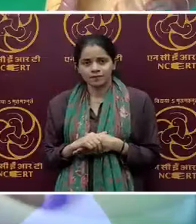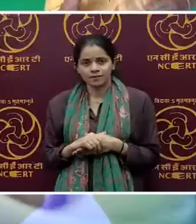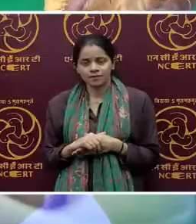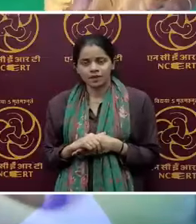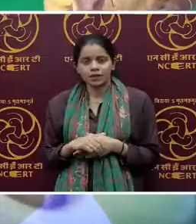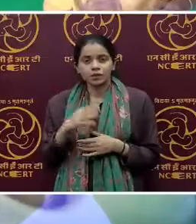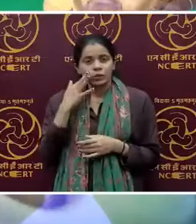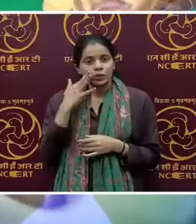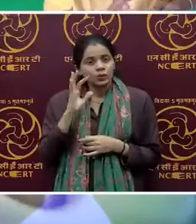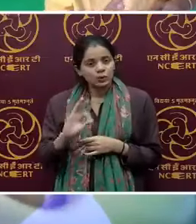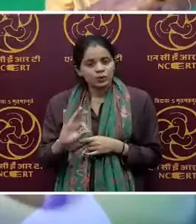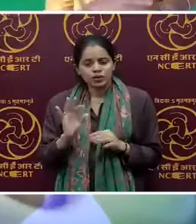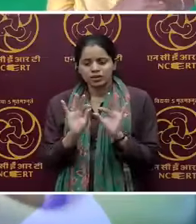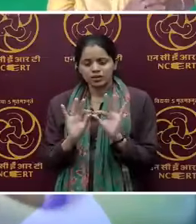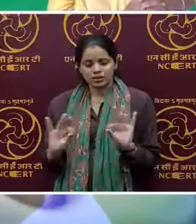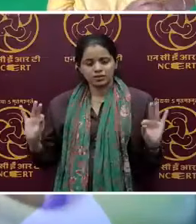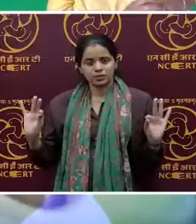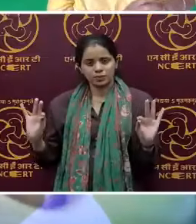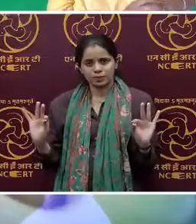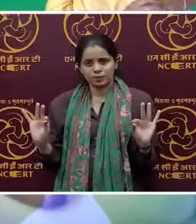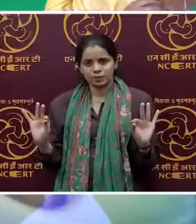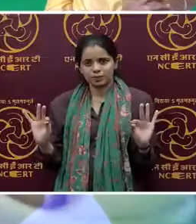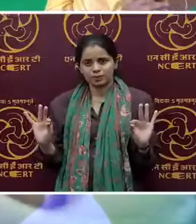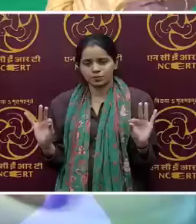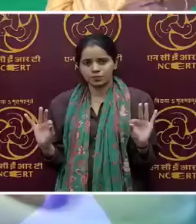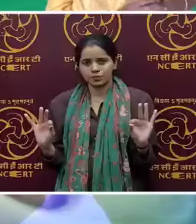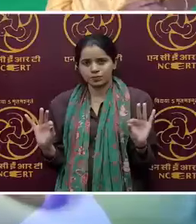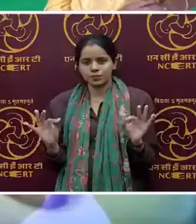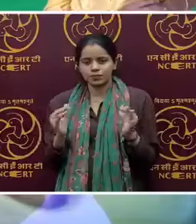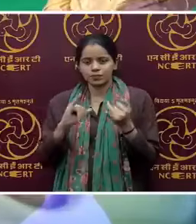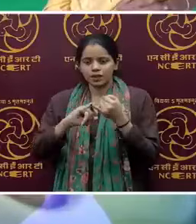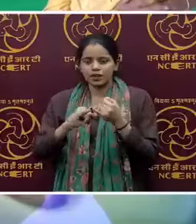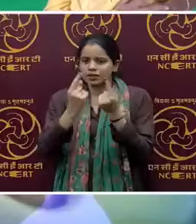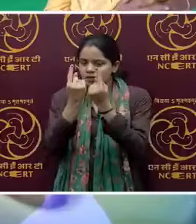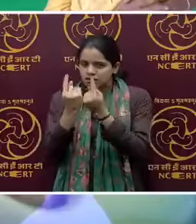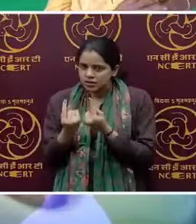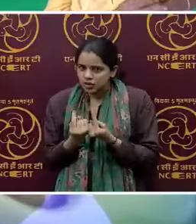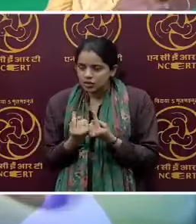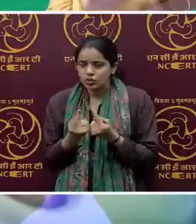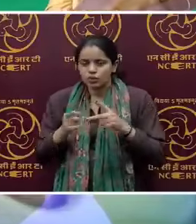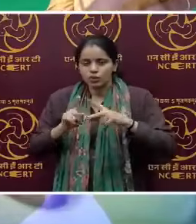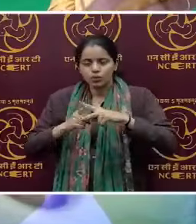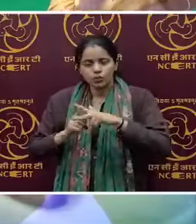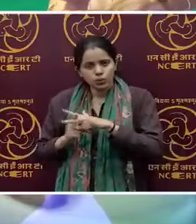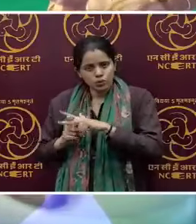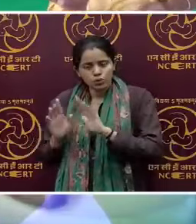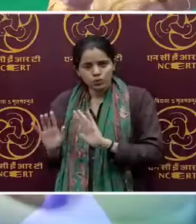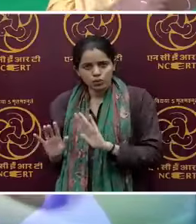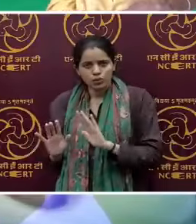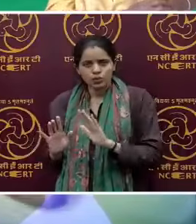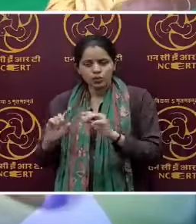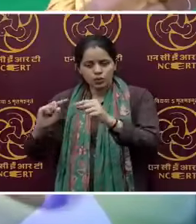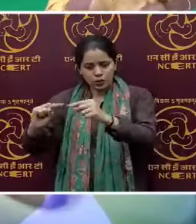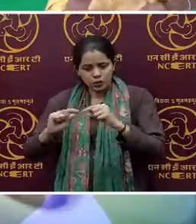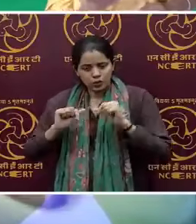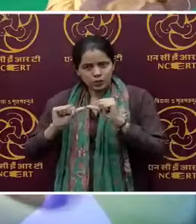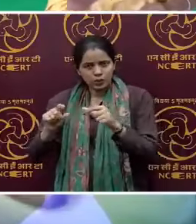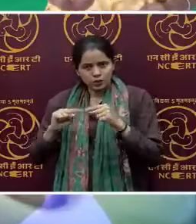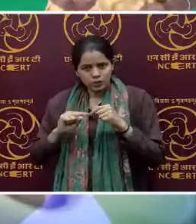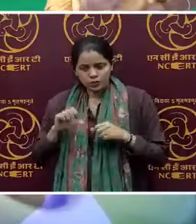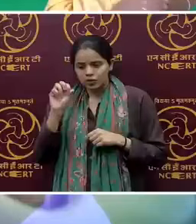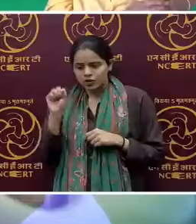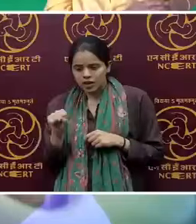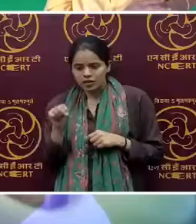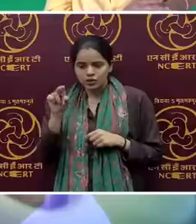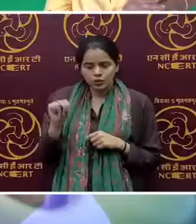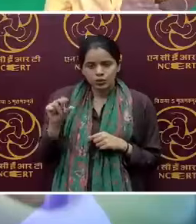is really a very simplified screening tool which can be used. It's a question answers, yes